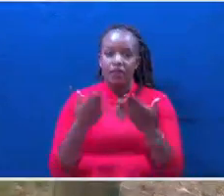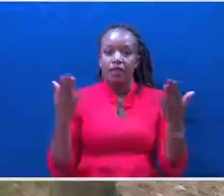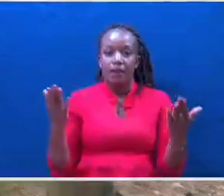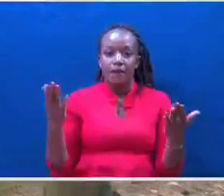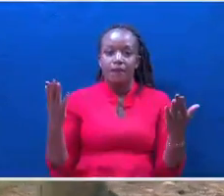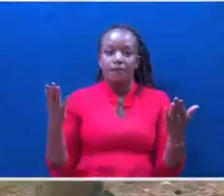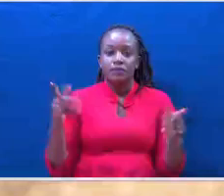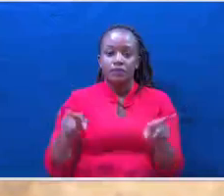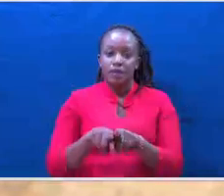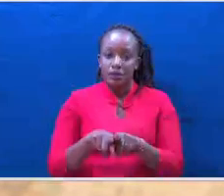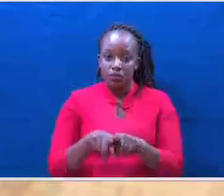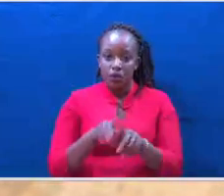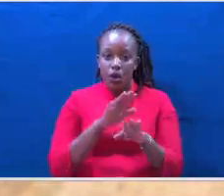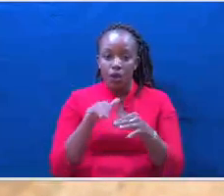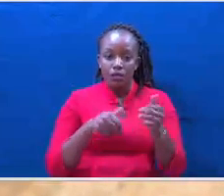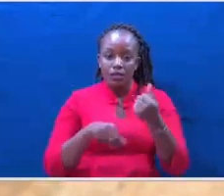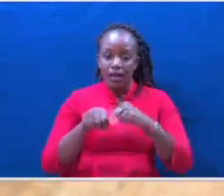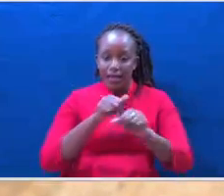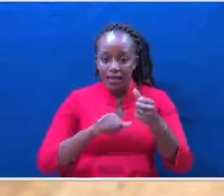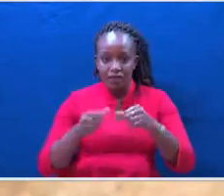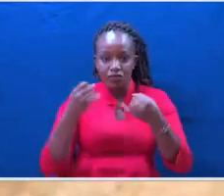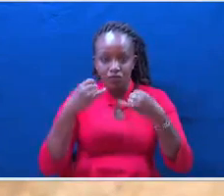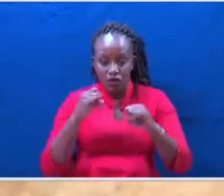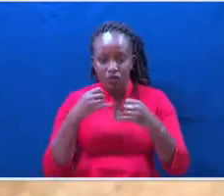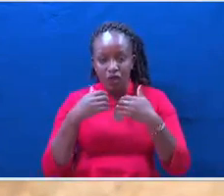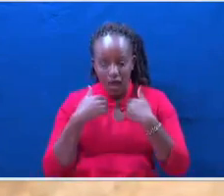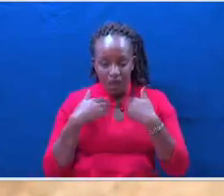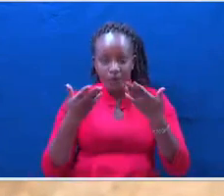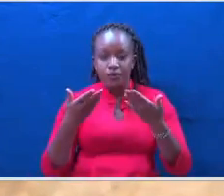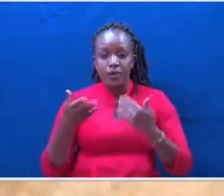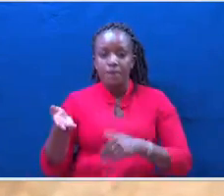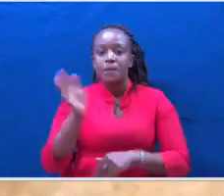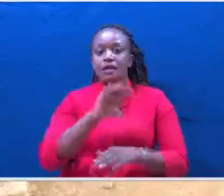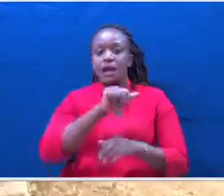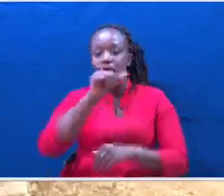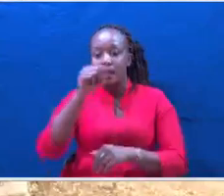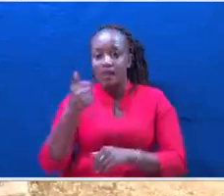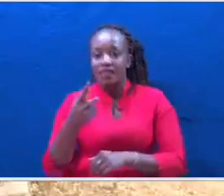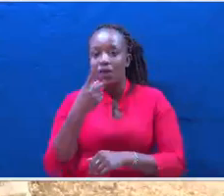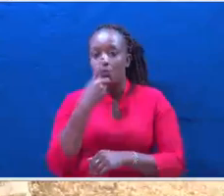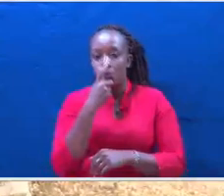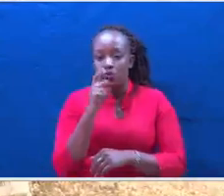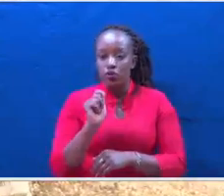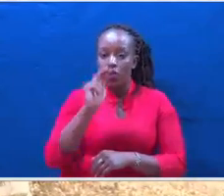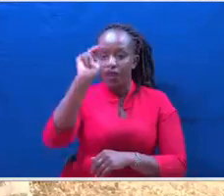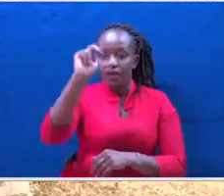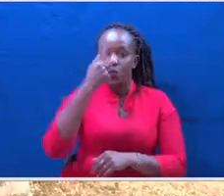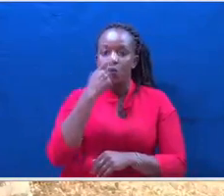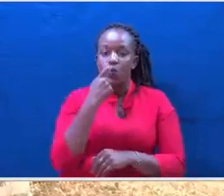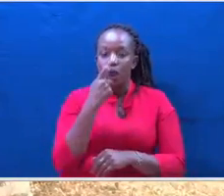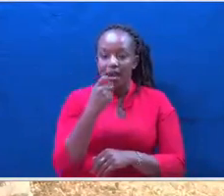hope now lies in science to create and bring back another population of northern white rhinos back to